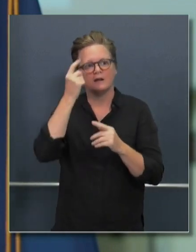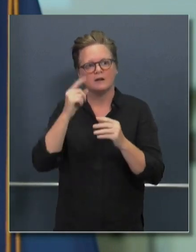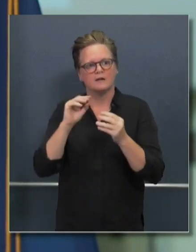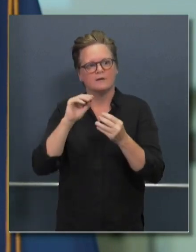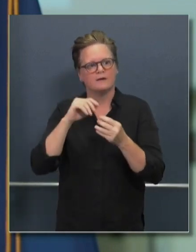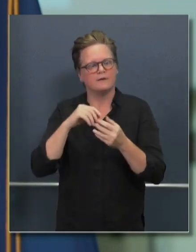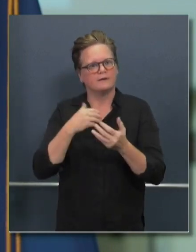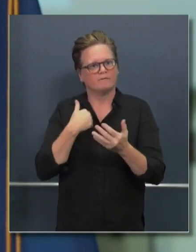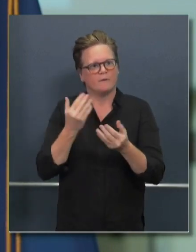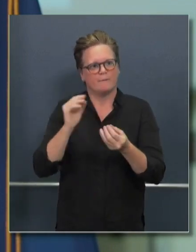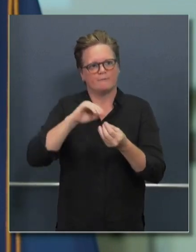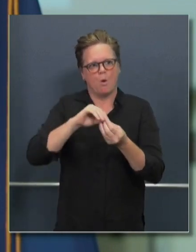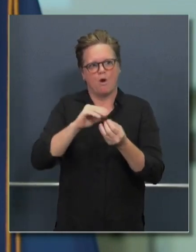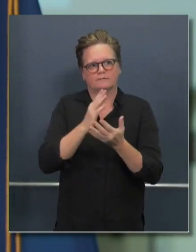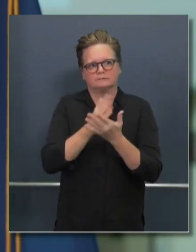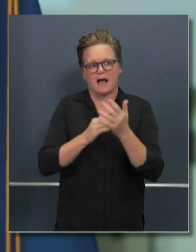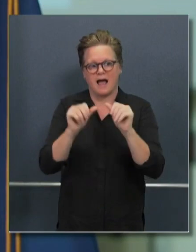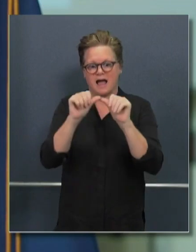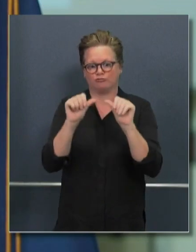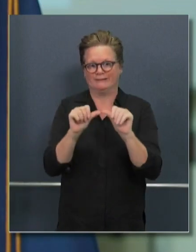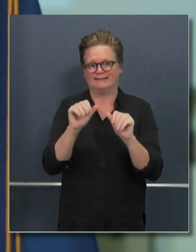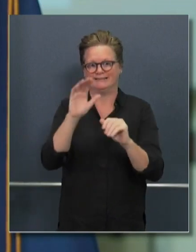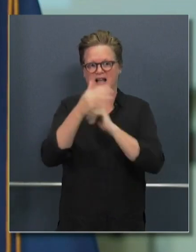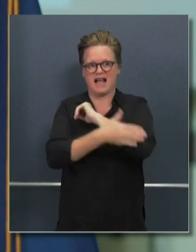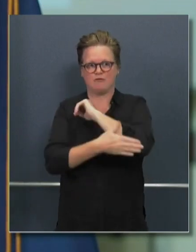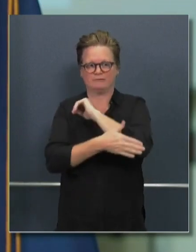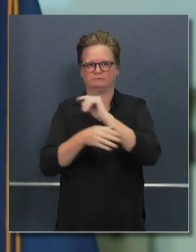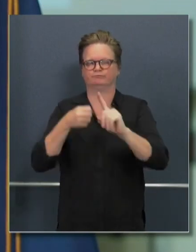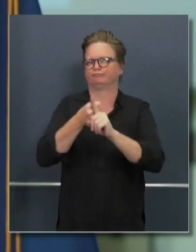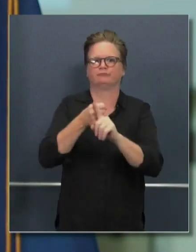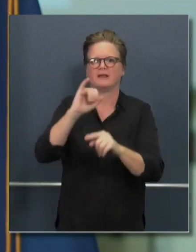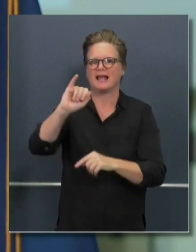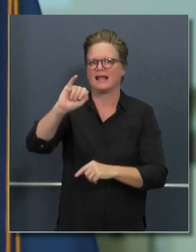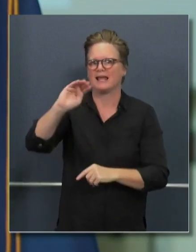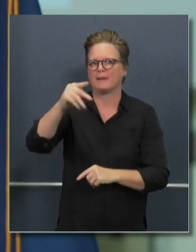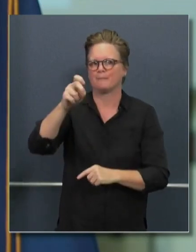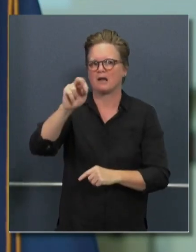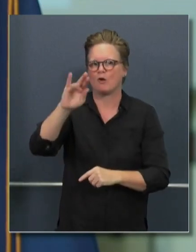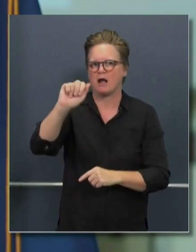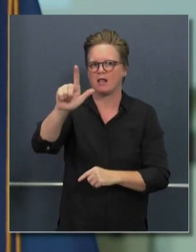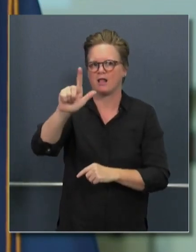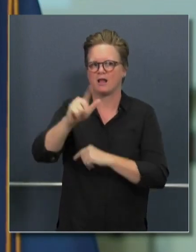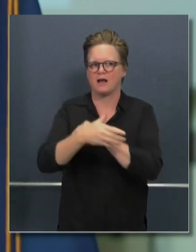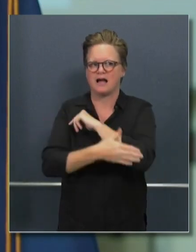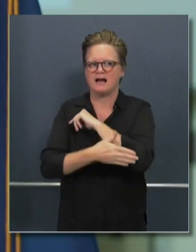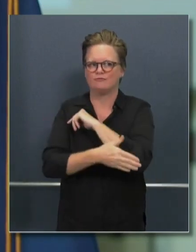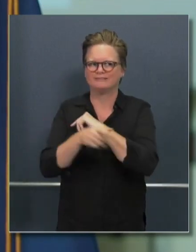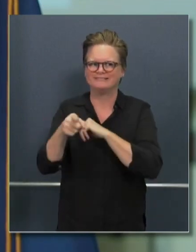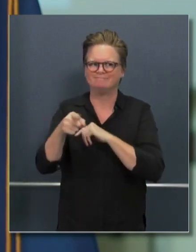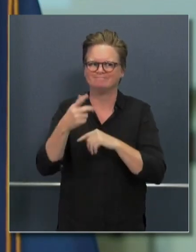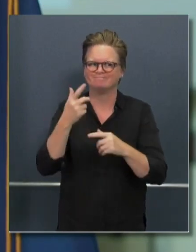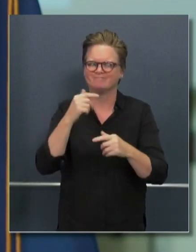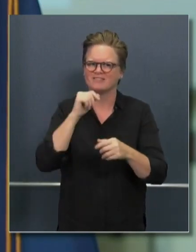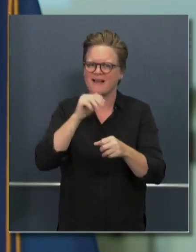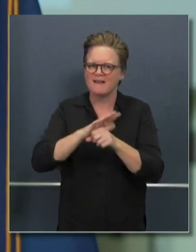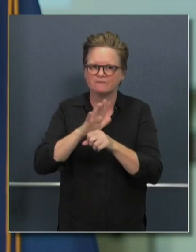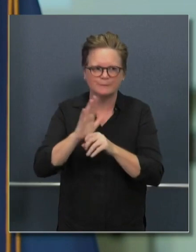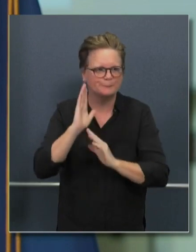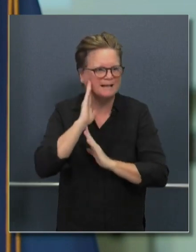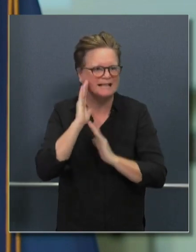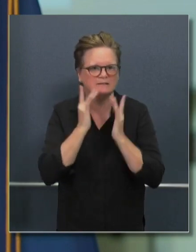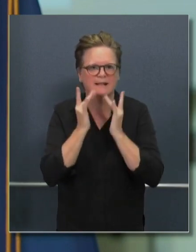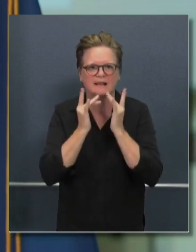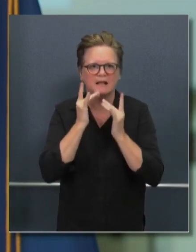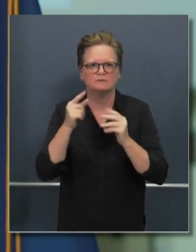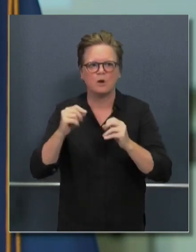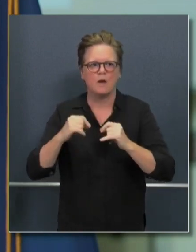that is in addition to the hospitalization slides, or rather hospitalization surge capacity that was